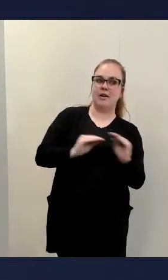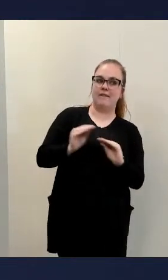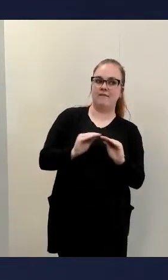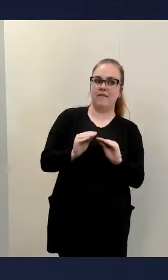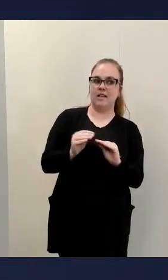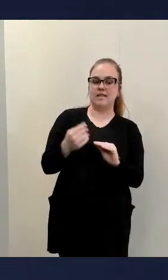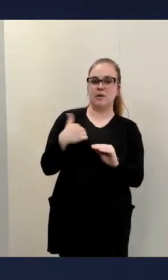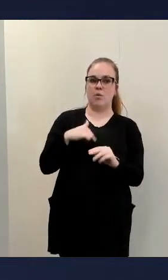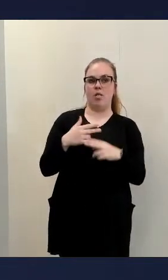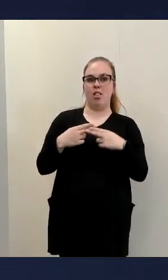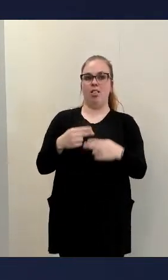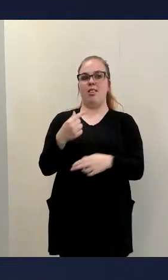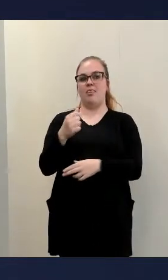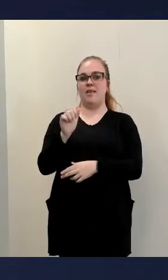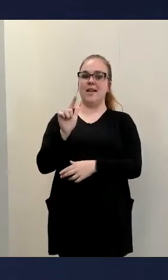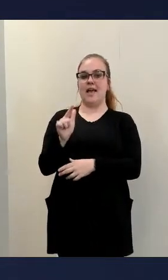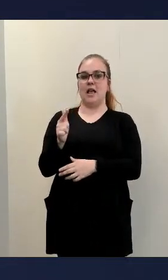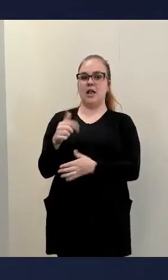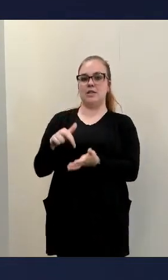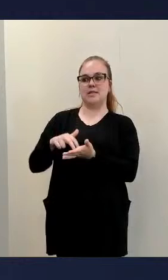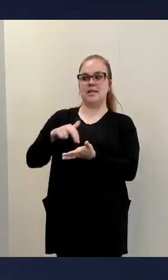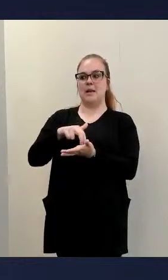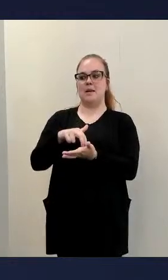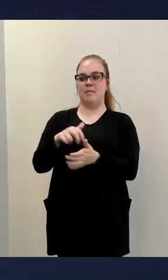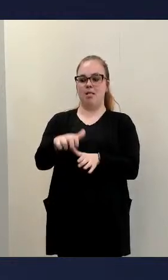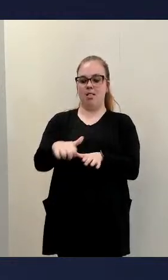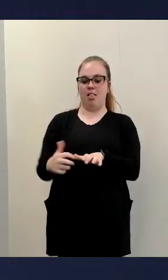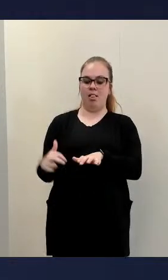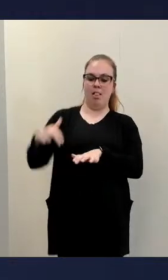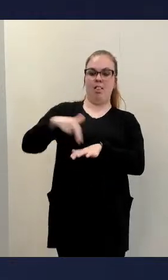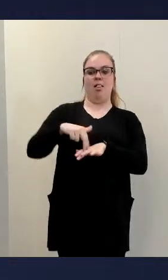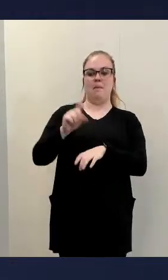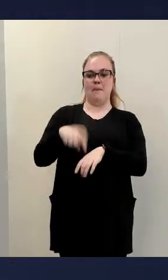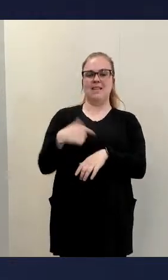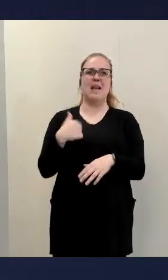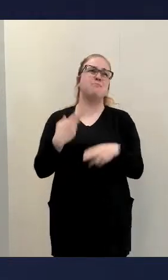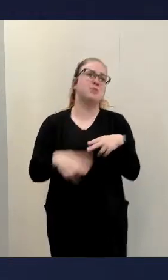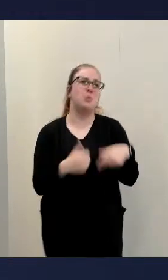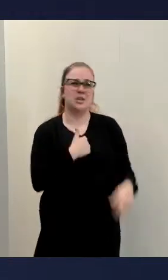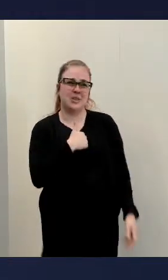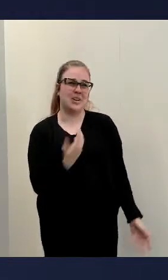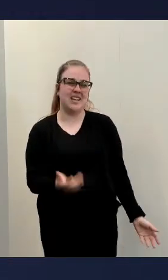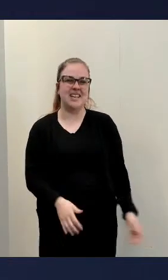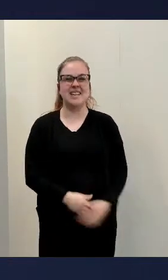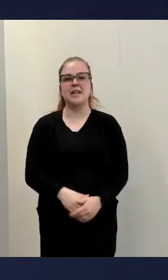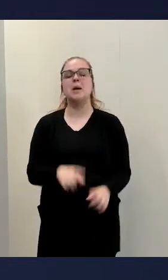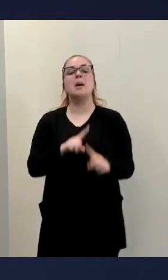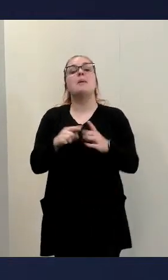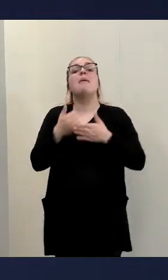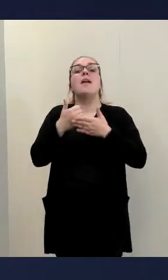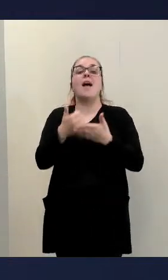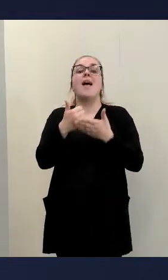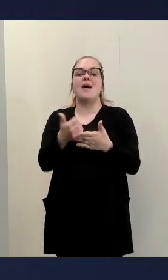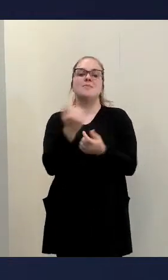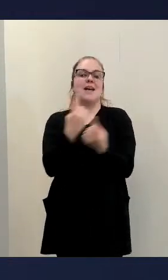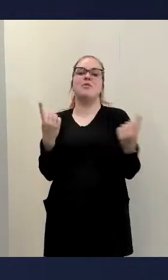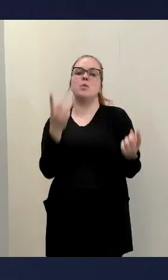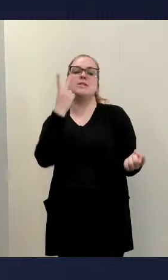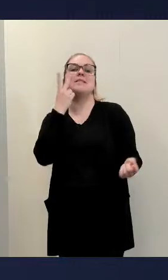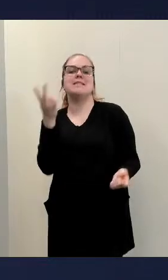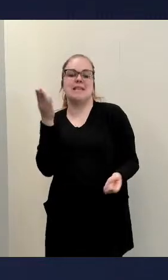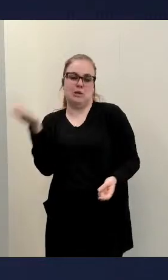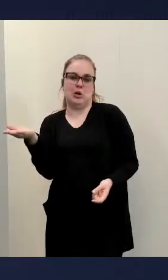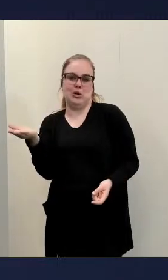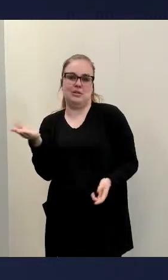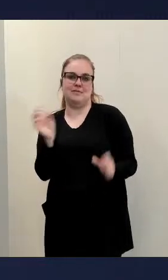affectionately call the Gale step. I'm still short. Yeah, I'm sorry. But it helps. It helps everyone to see our